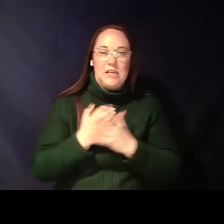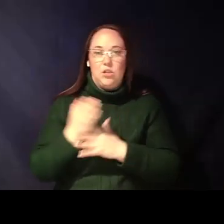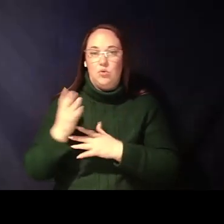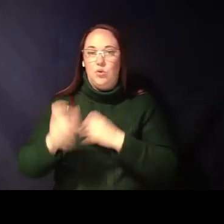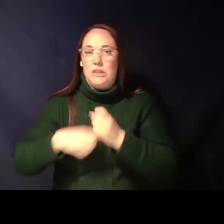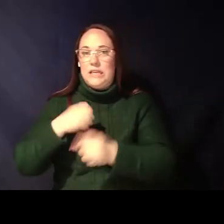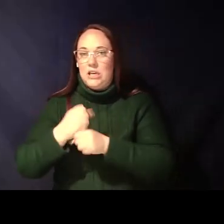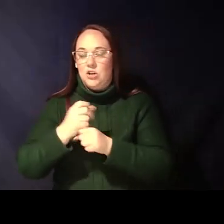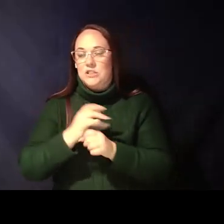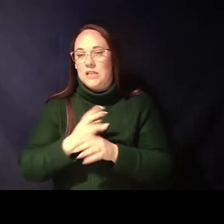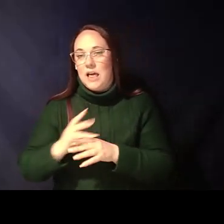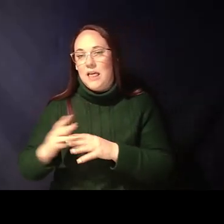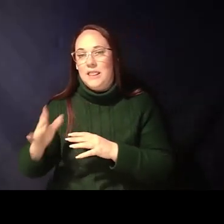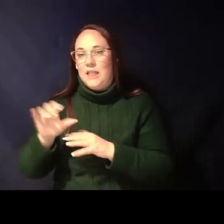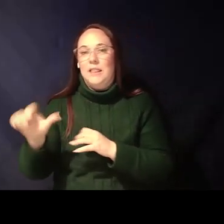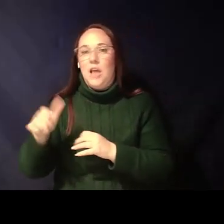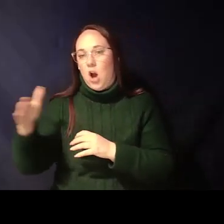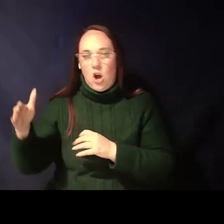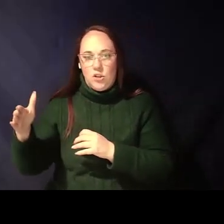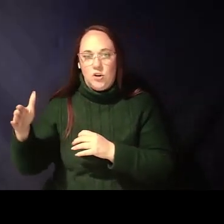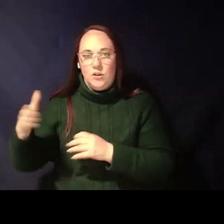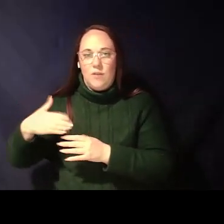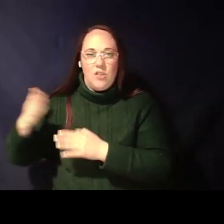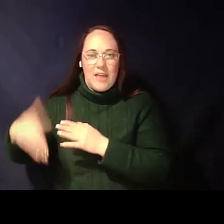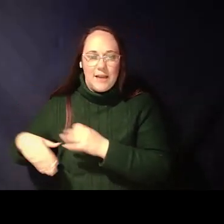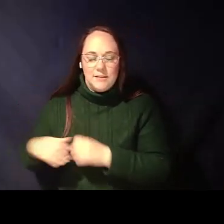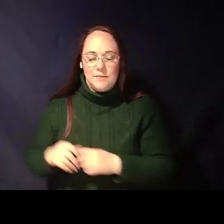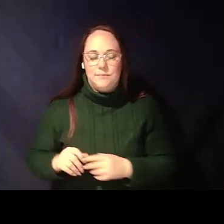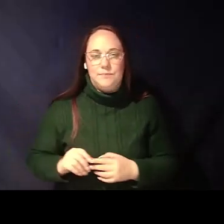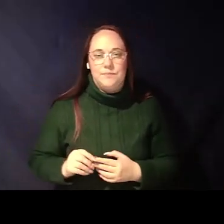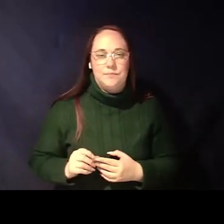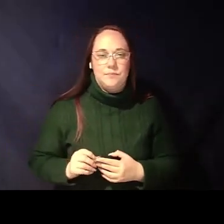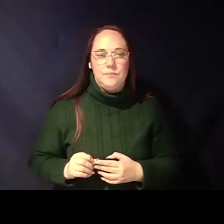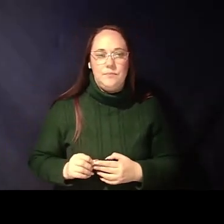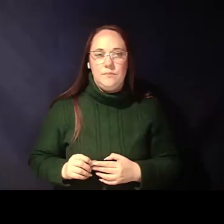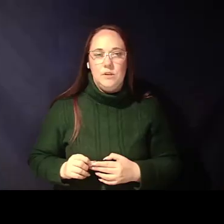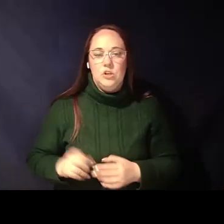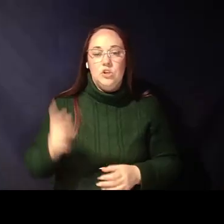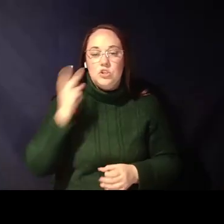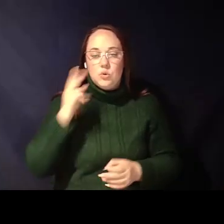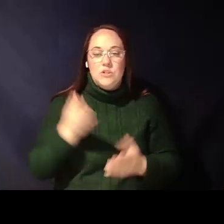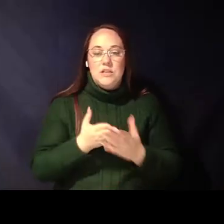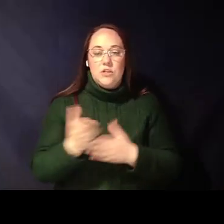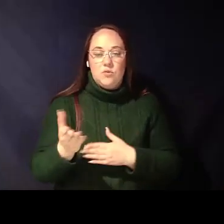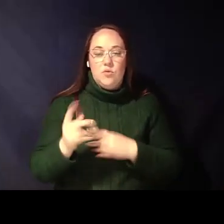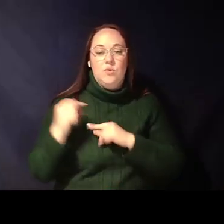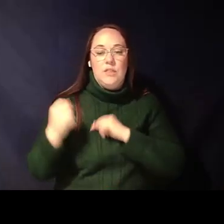and then coming out the other side. I mean, as you will see through a lot of those trends,